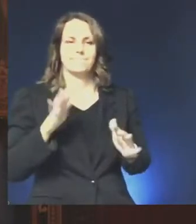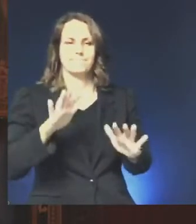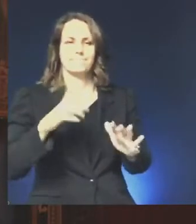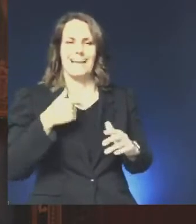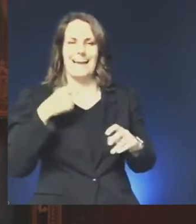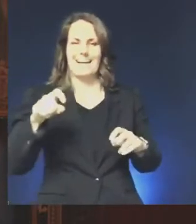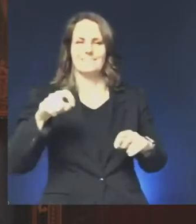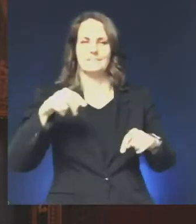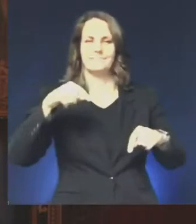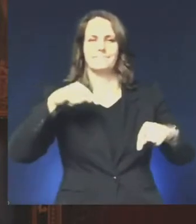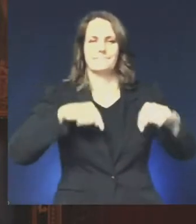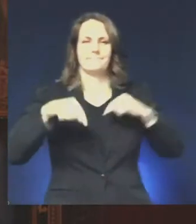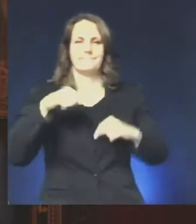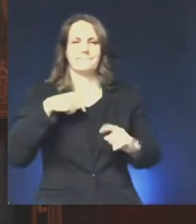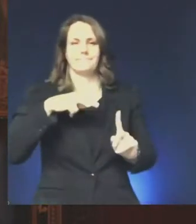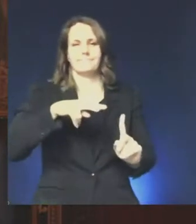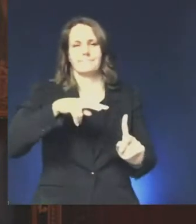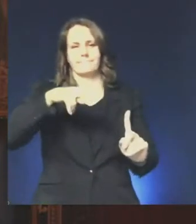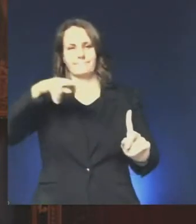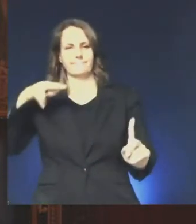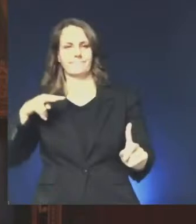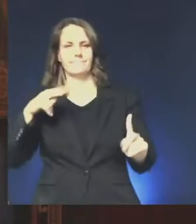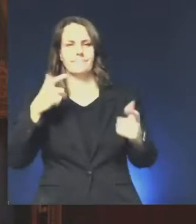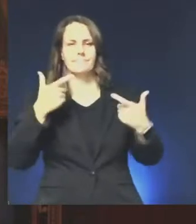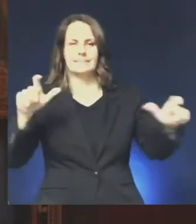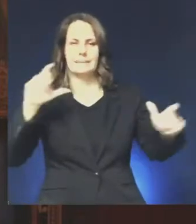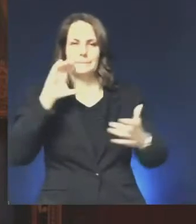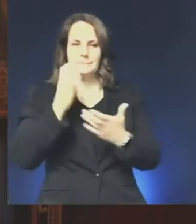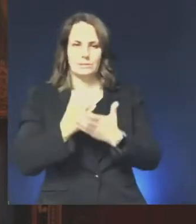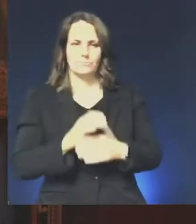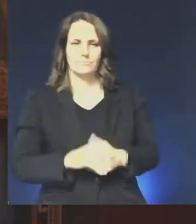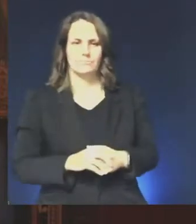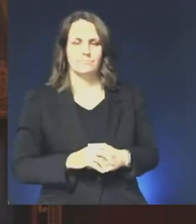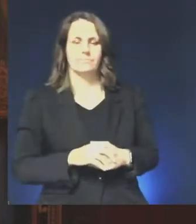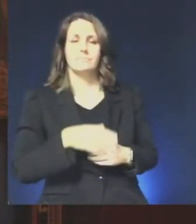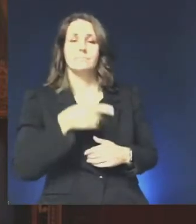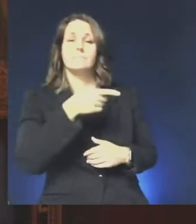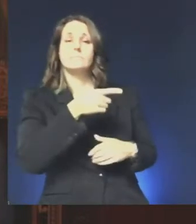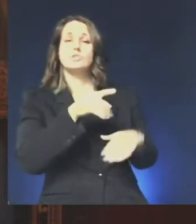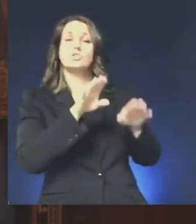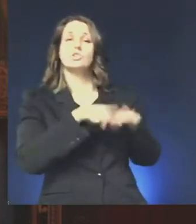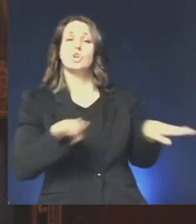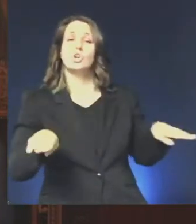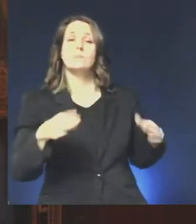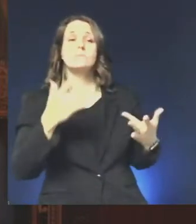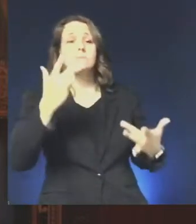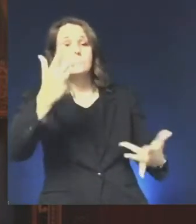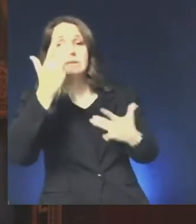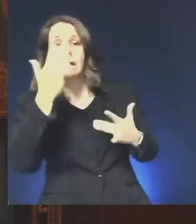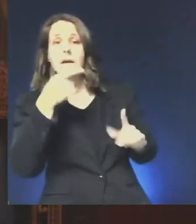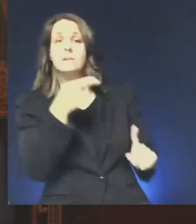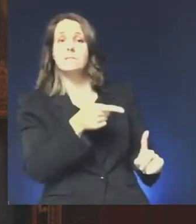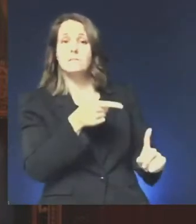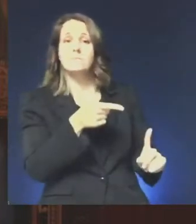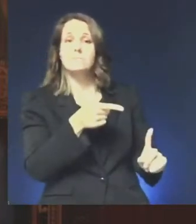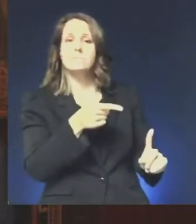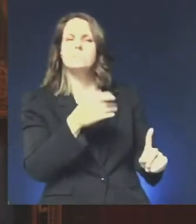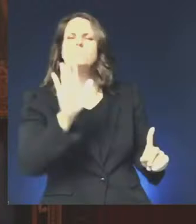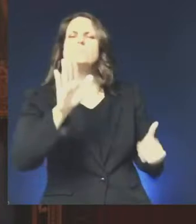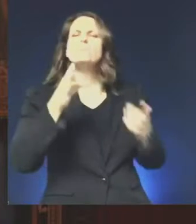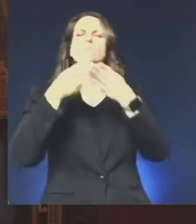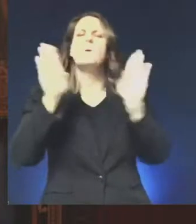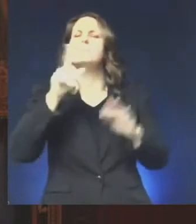Delta surge of COVID. We've had increases in hospitalizations among children for respiratory